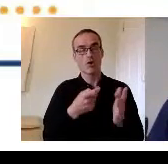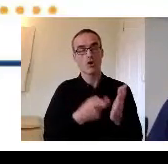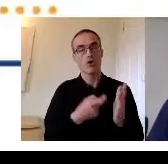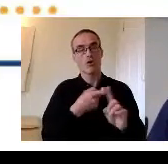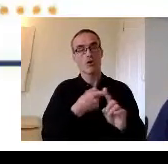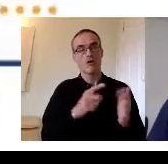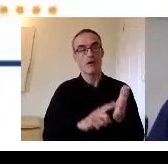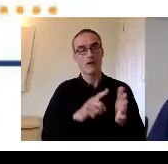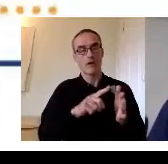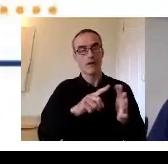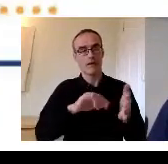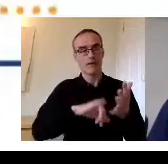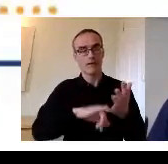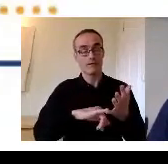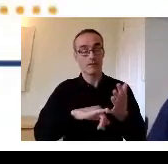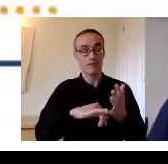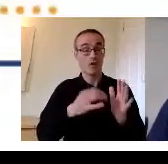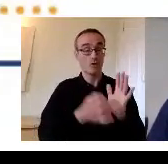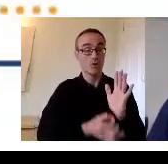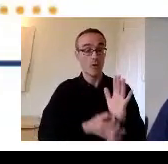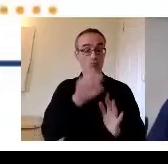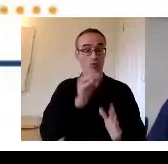increasing participation in swimming,